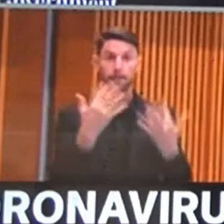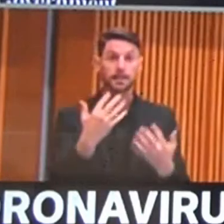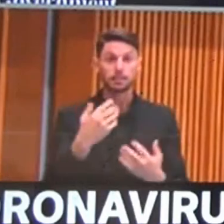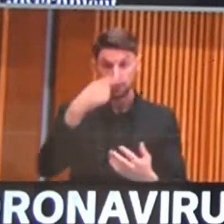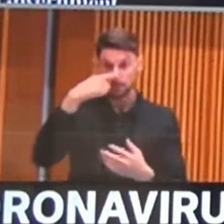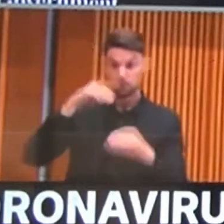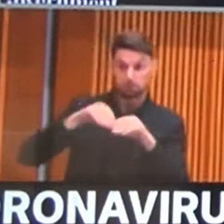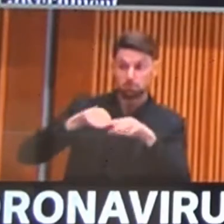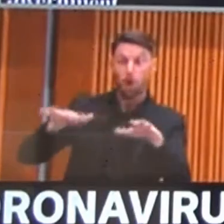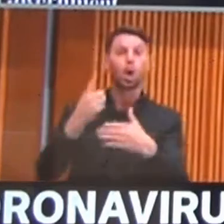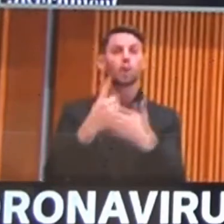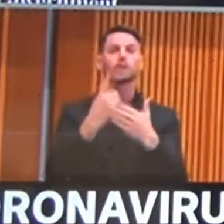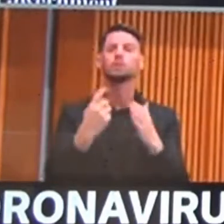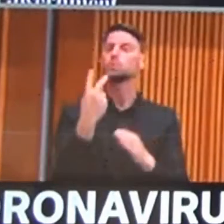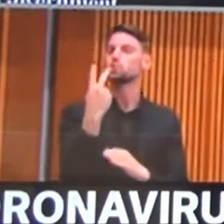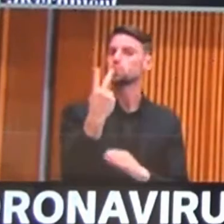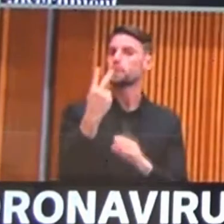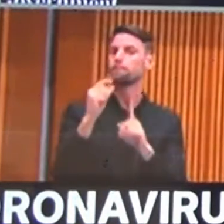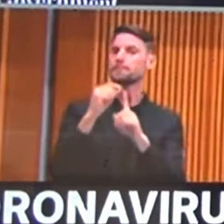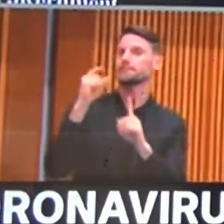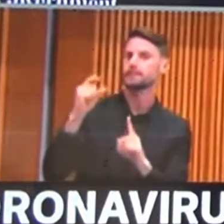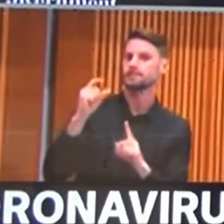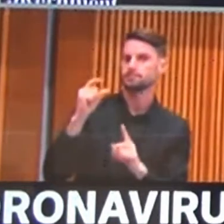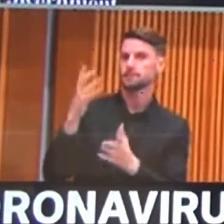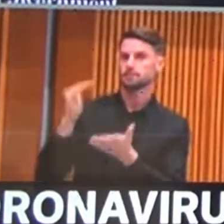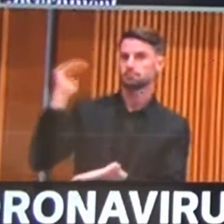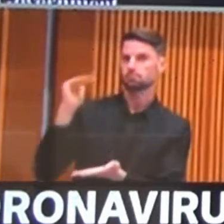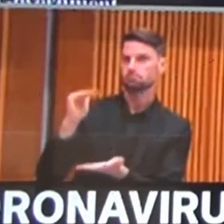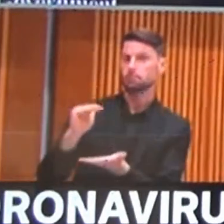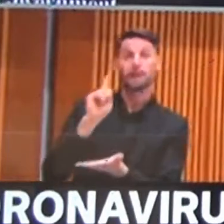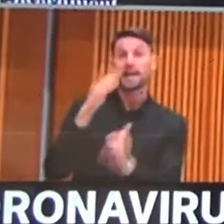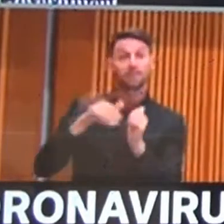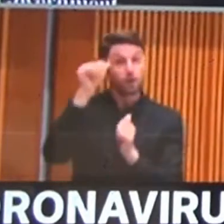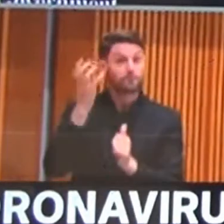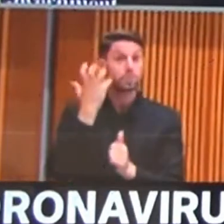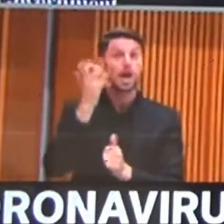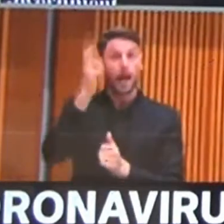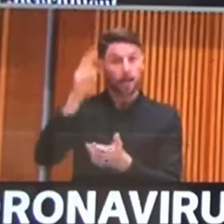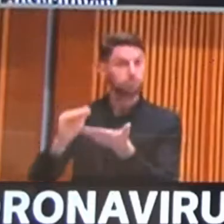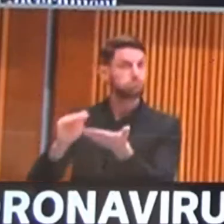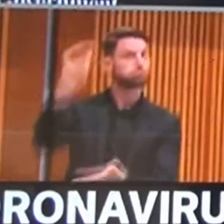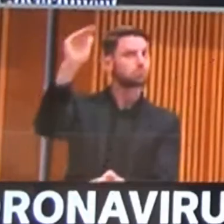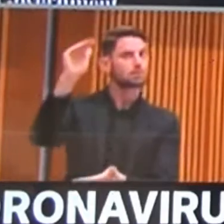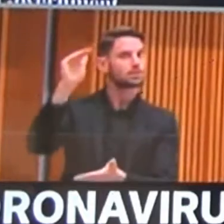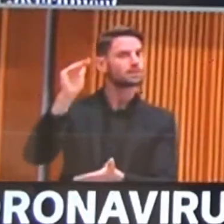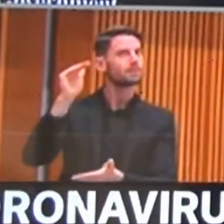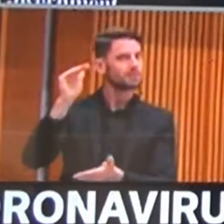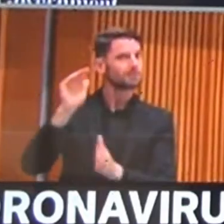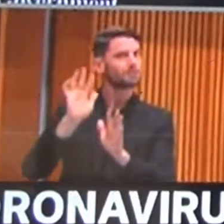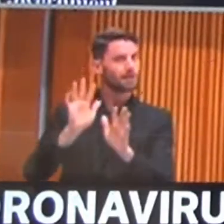approximately 2%. That could spike, that could lift at any one time. But what it really says is we